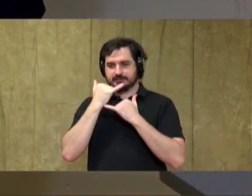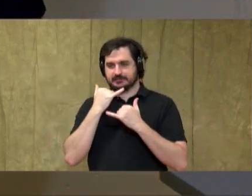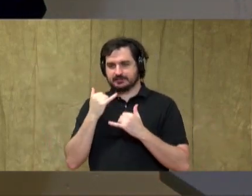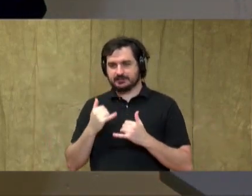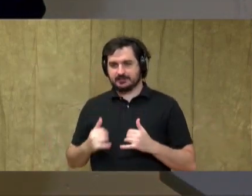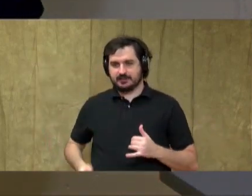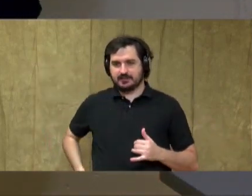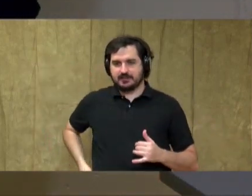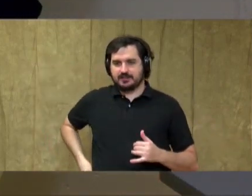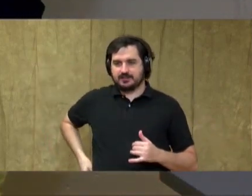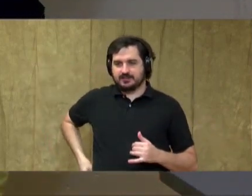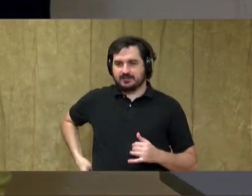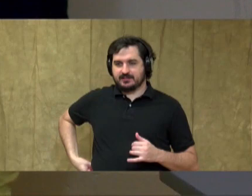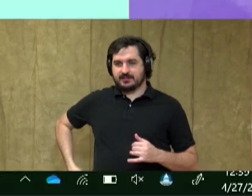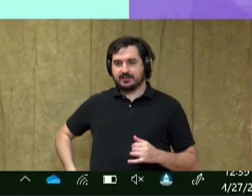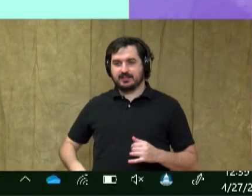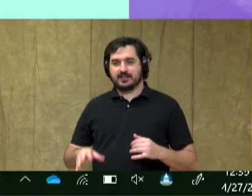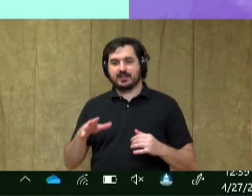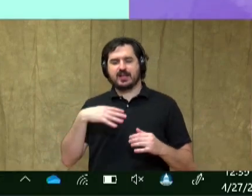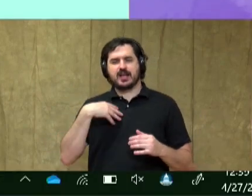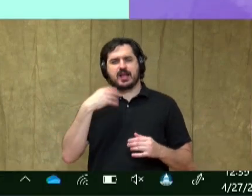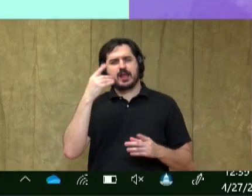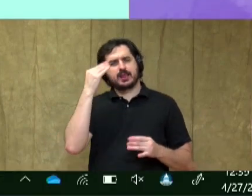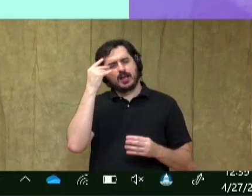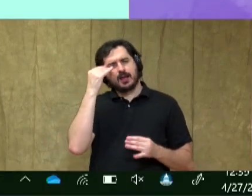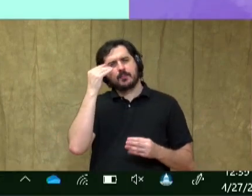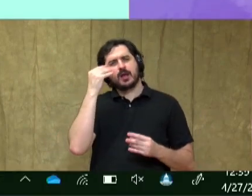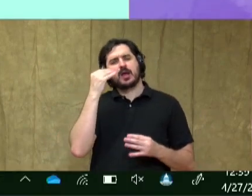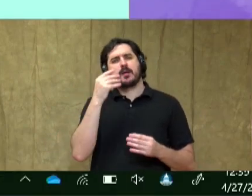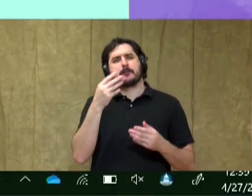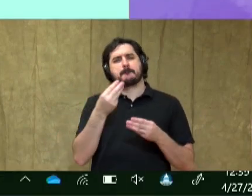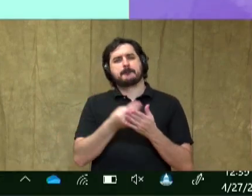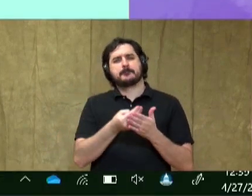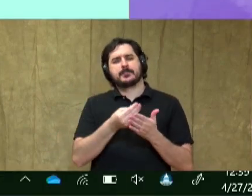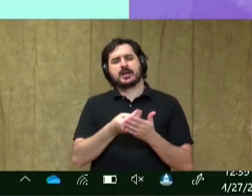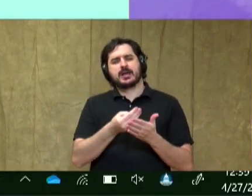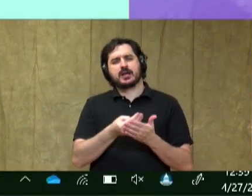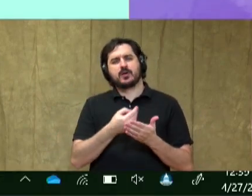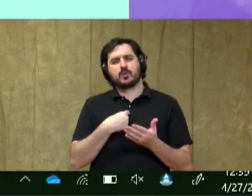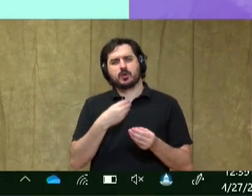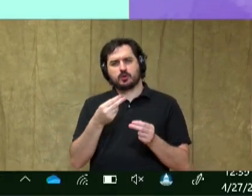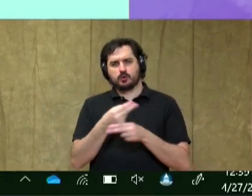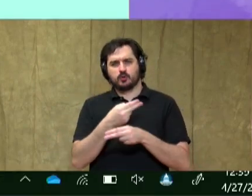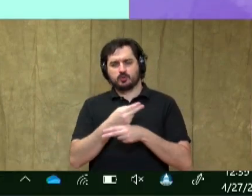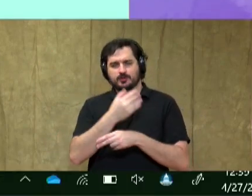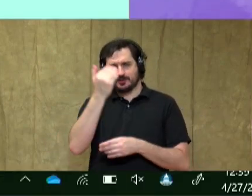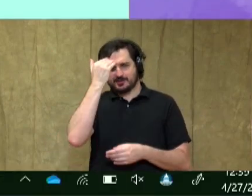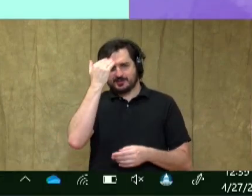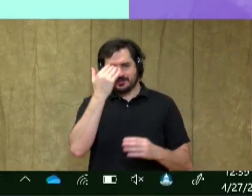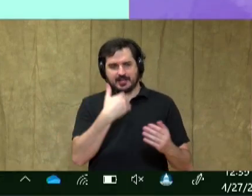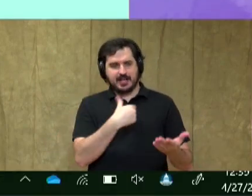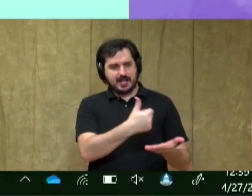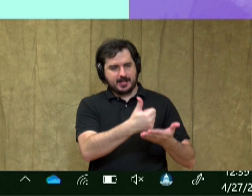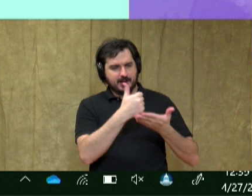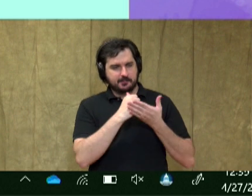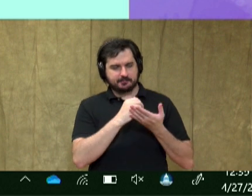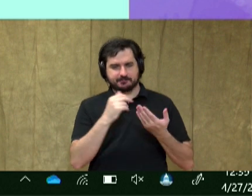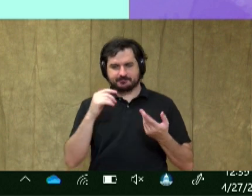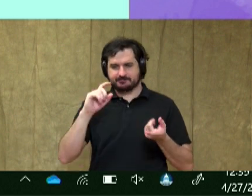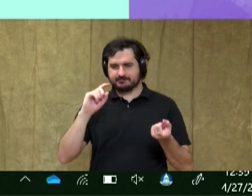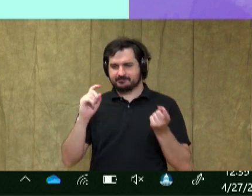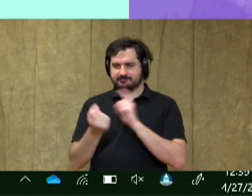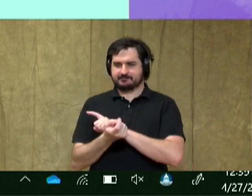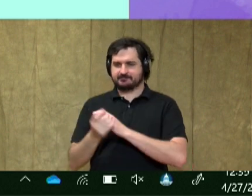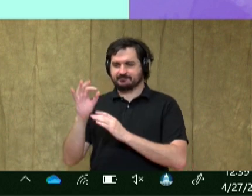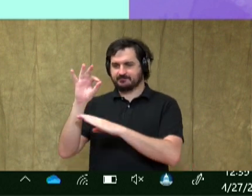right. When we think about money, we can also use our knowledge about money to convert fractions as well. So